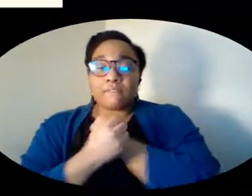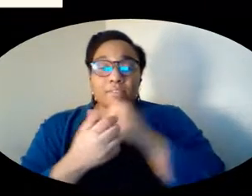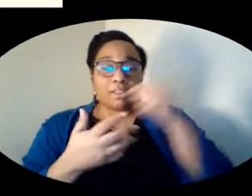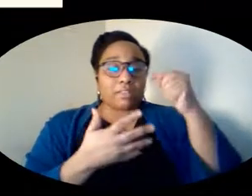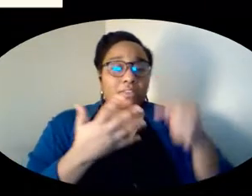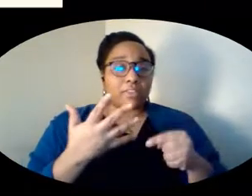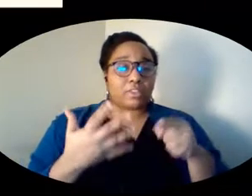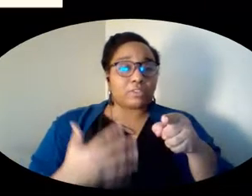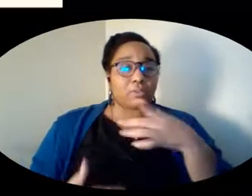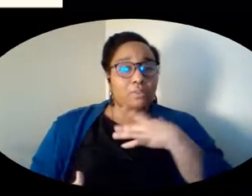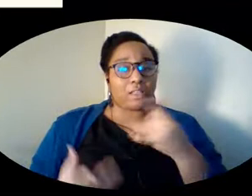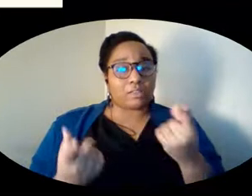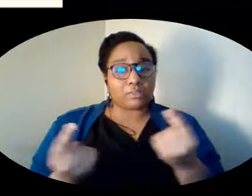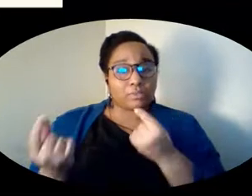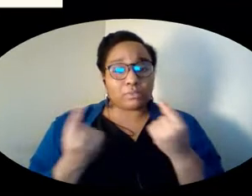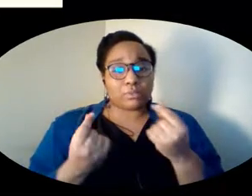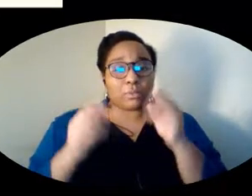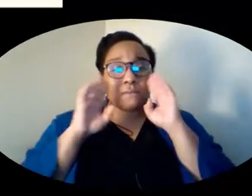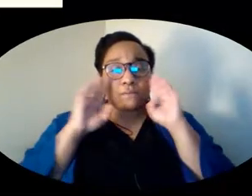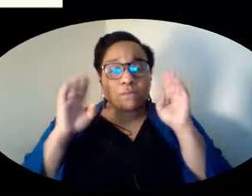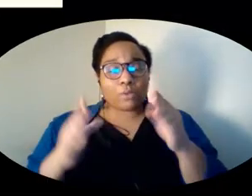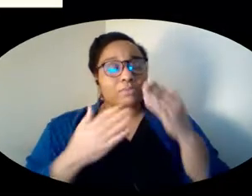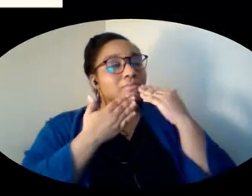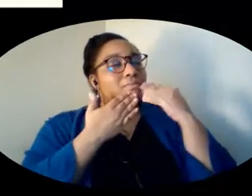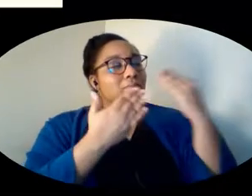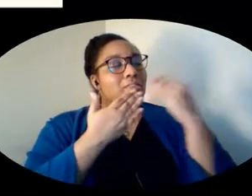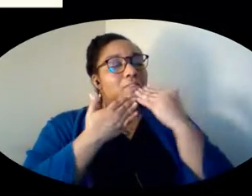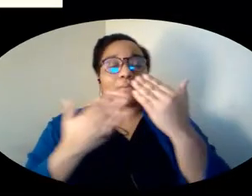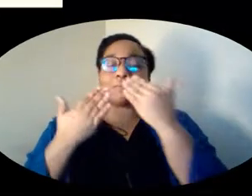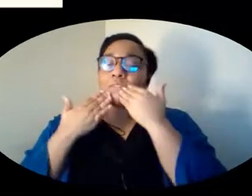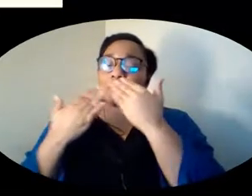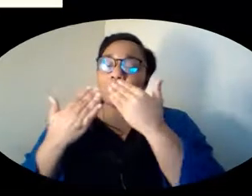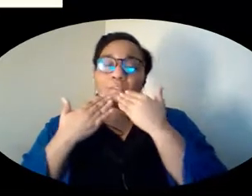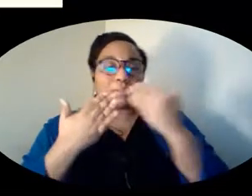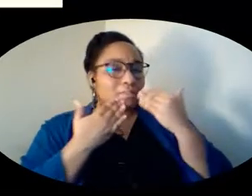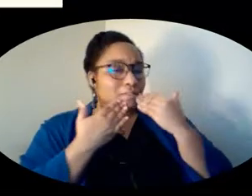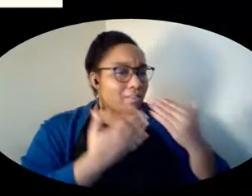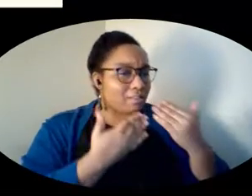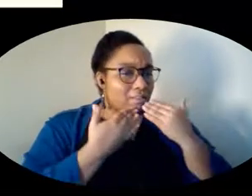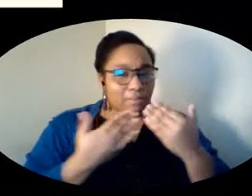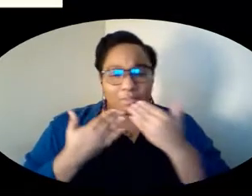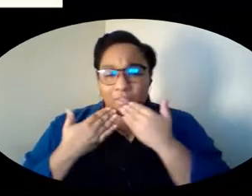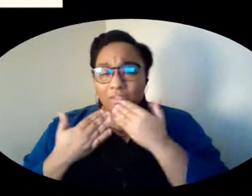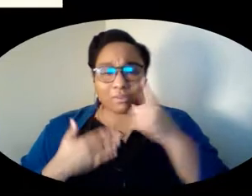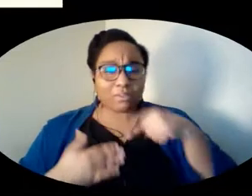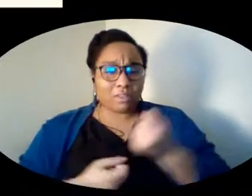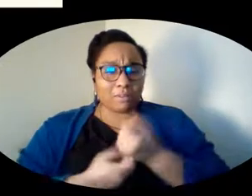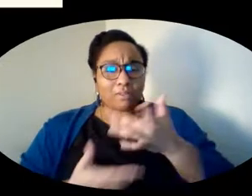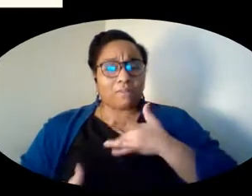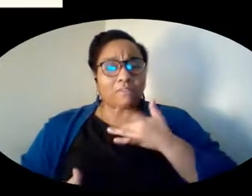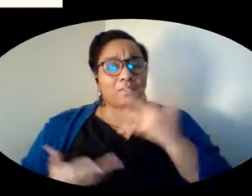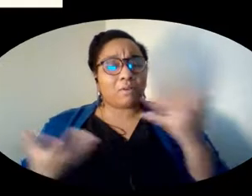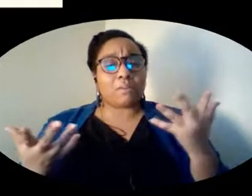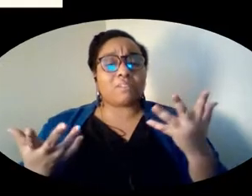do. Focus on the gratitude you feel towards them. How do they make you feel? You